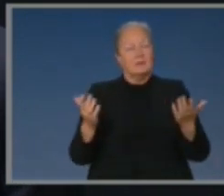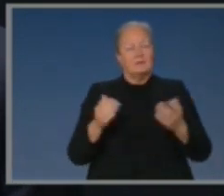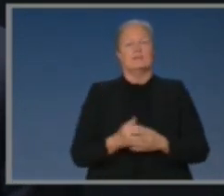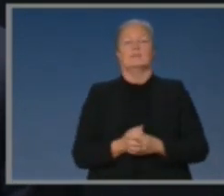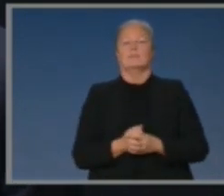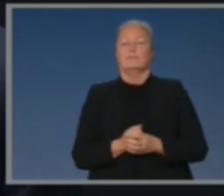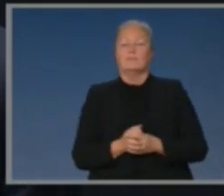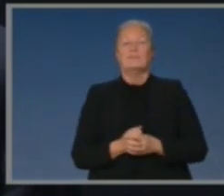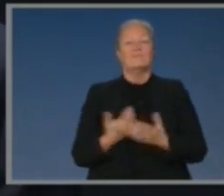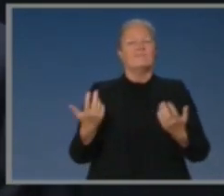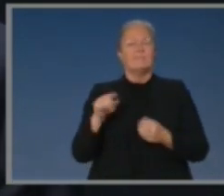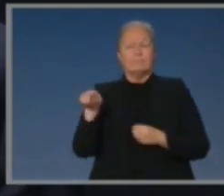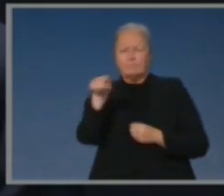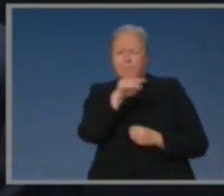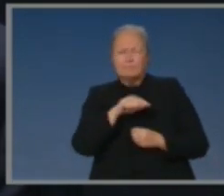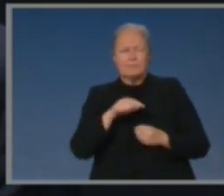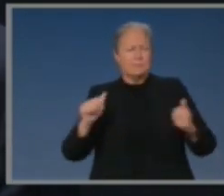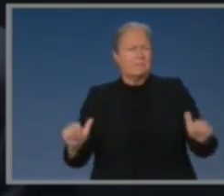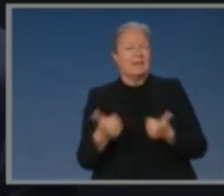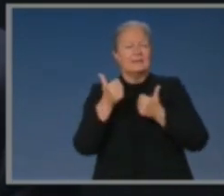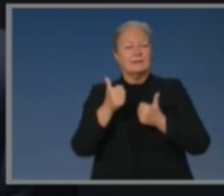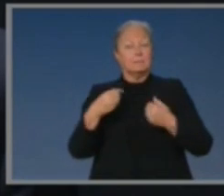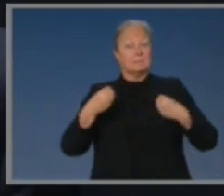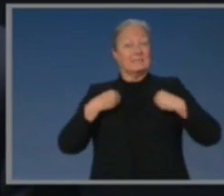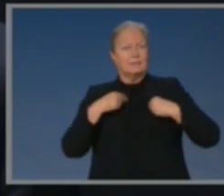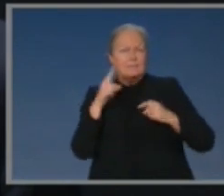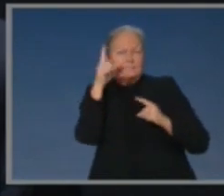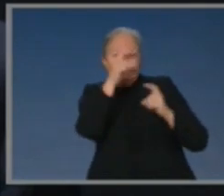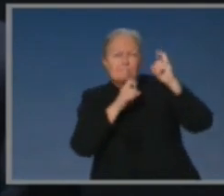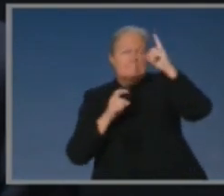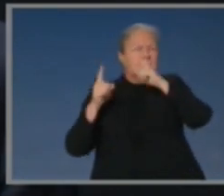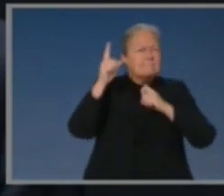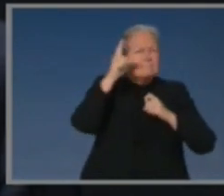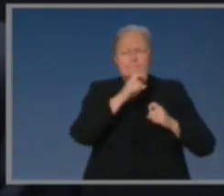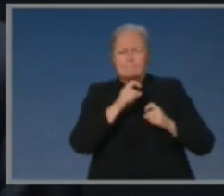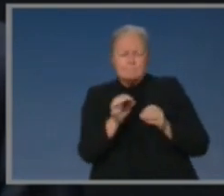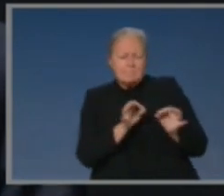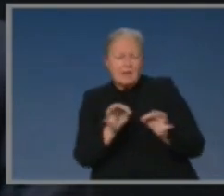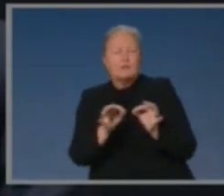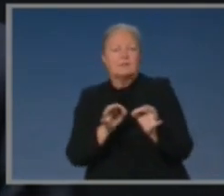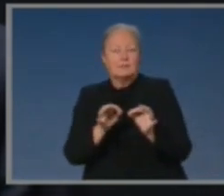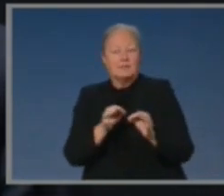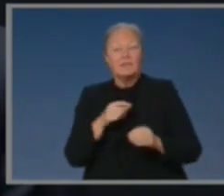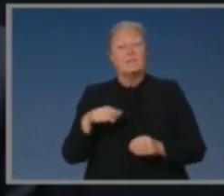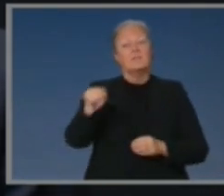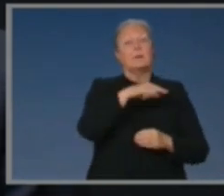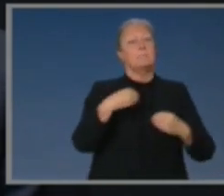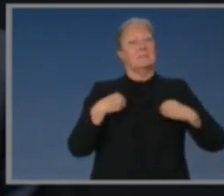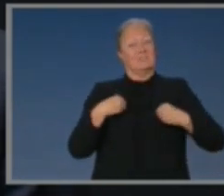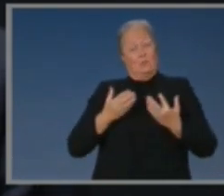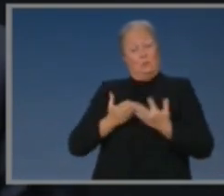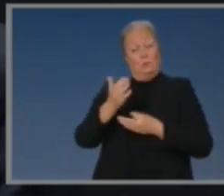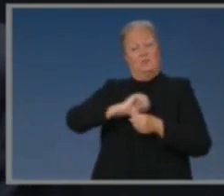and innovation that we've seen has been fantastic. Businesses are looking at this as just another business problem and saying, how do we